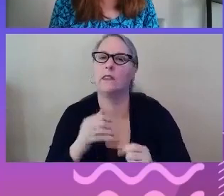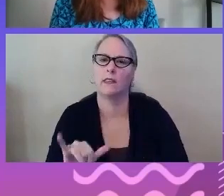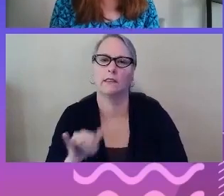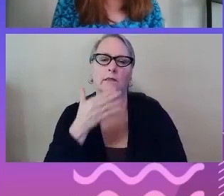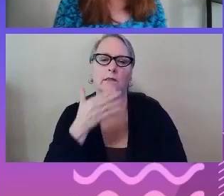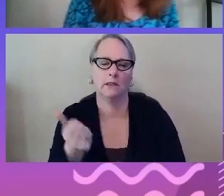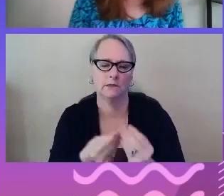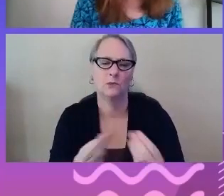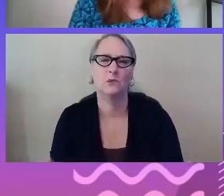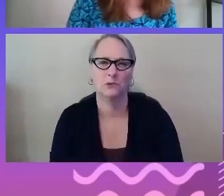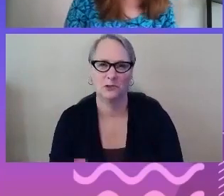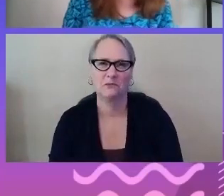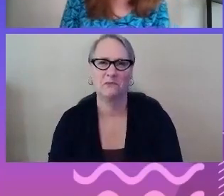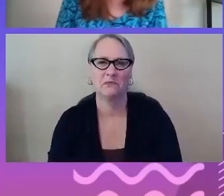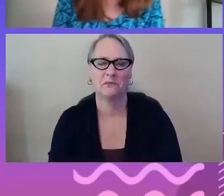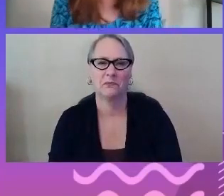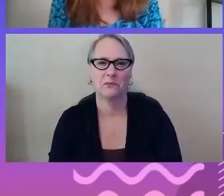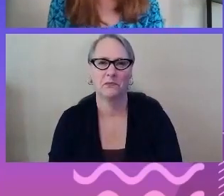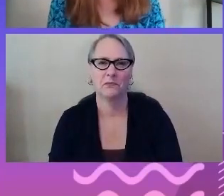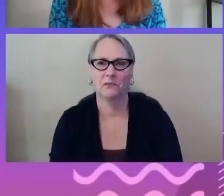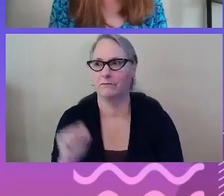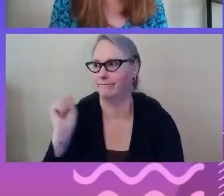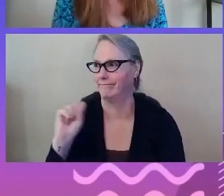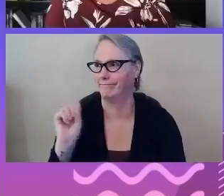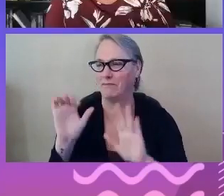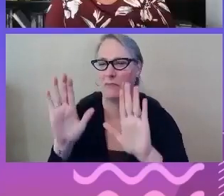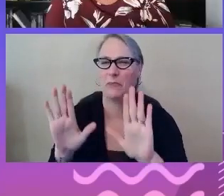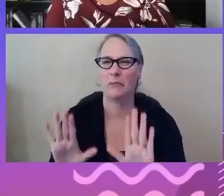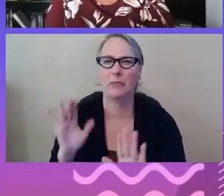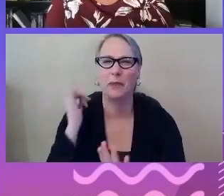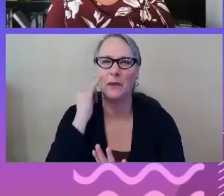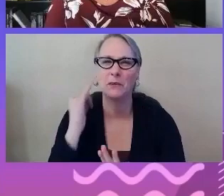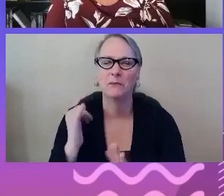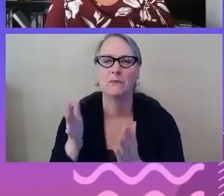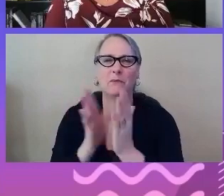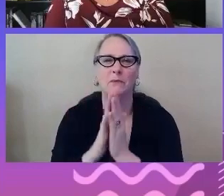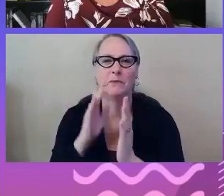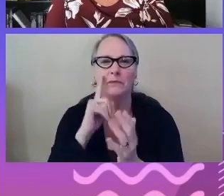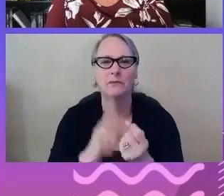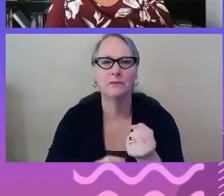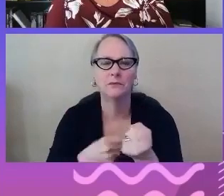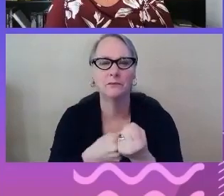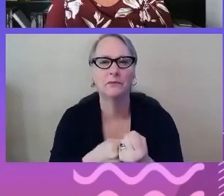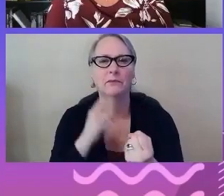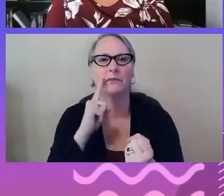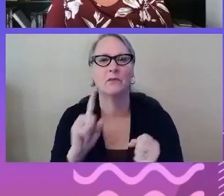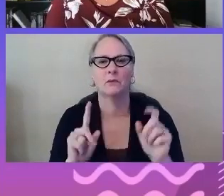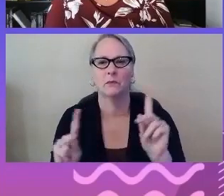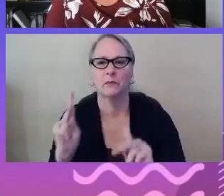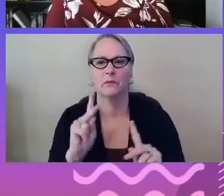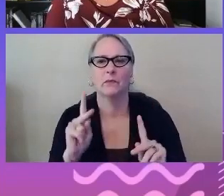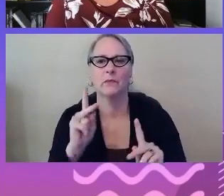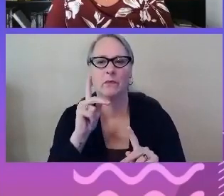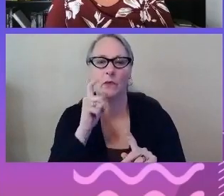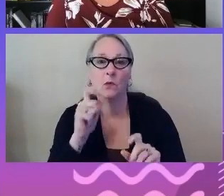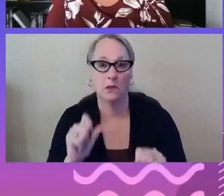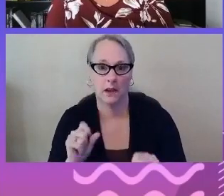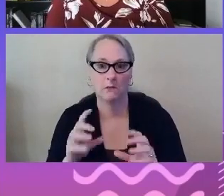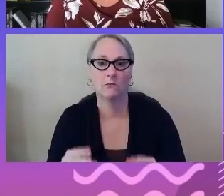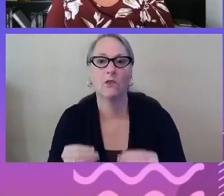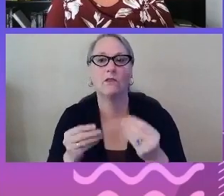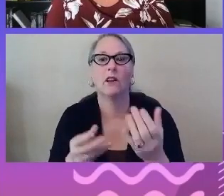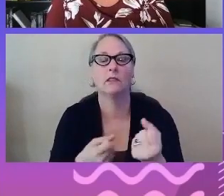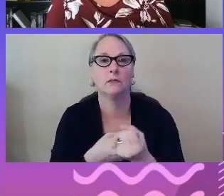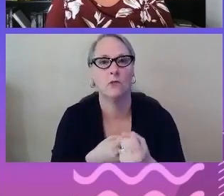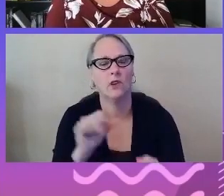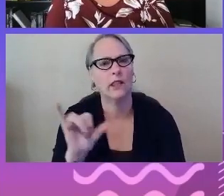solution. Yeah, that's some great ideas of asking for support for people that you think can provide support, such as librarians, but